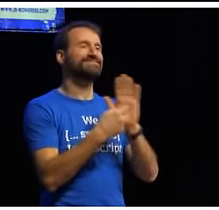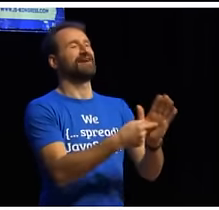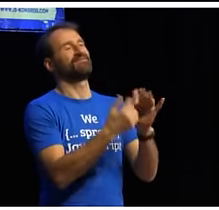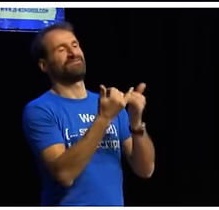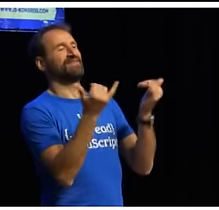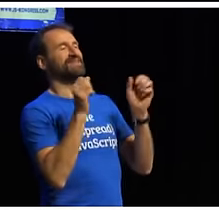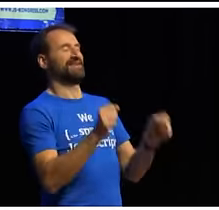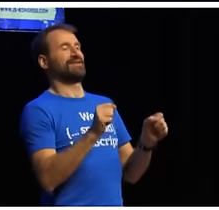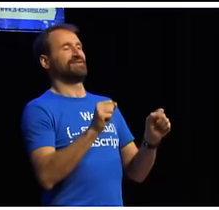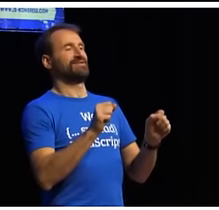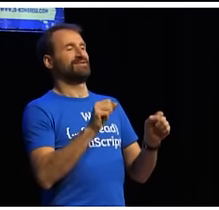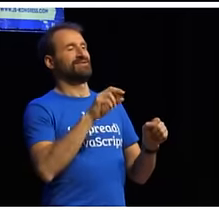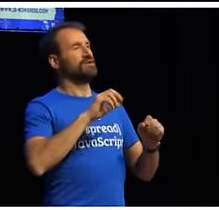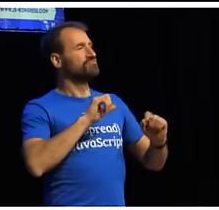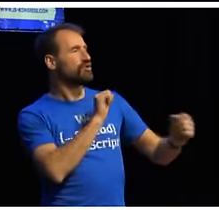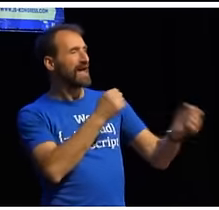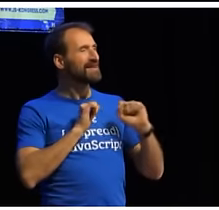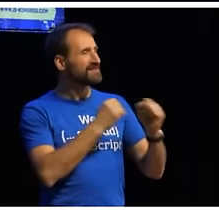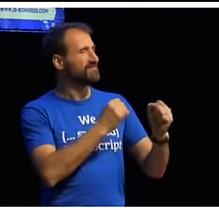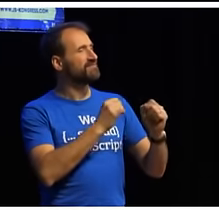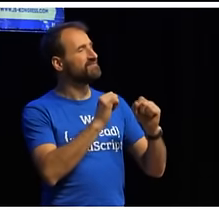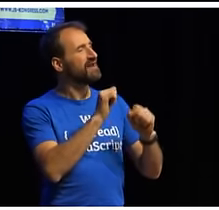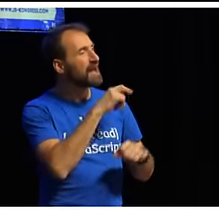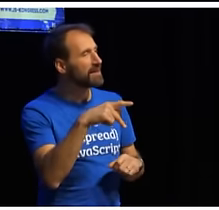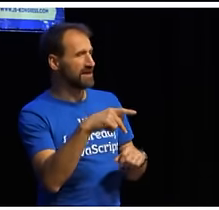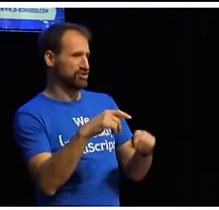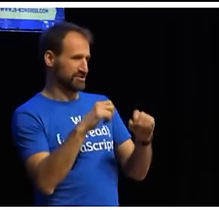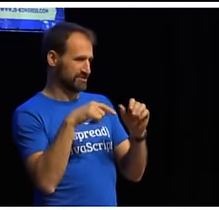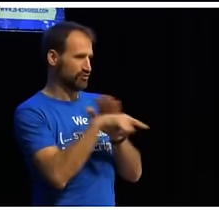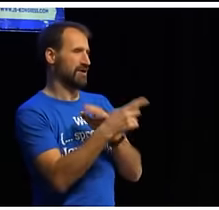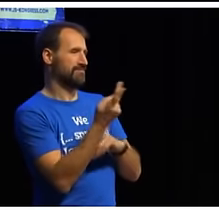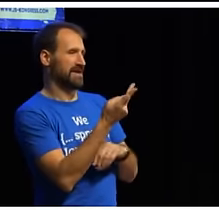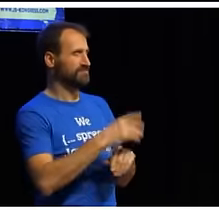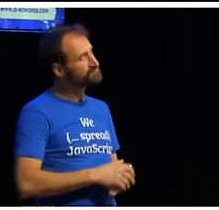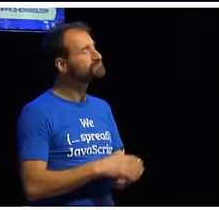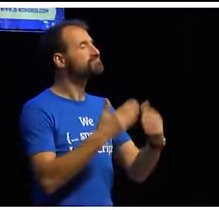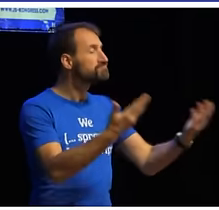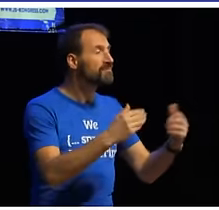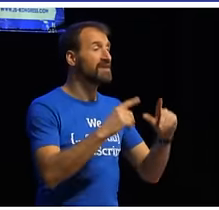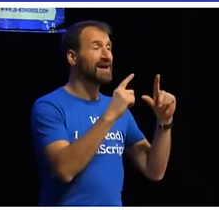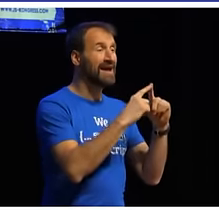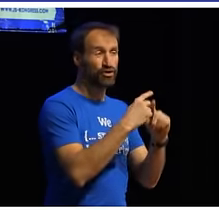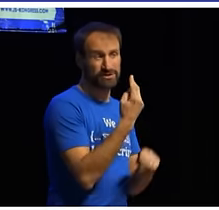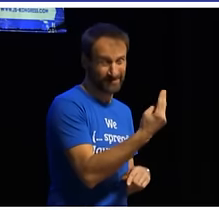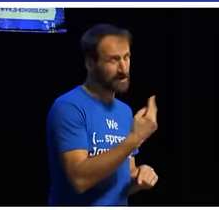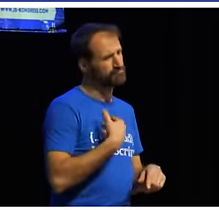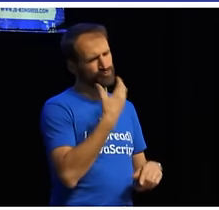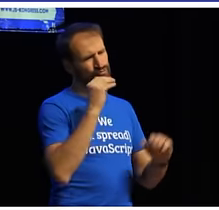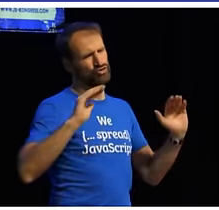create reactive applications with it. So let's get started with Angular 2. I want to give you a little